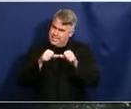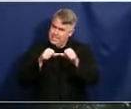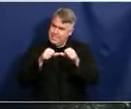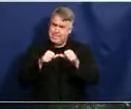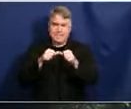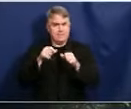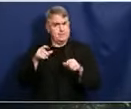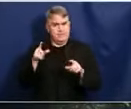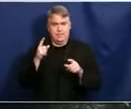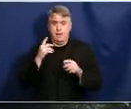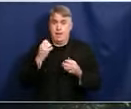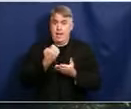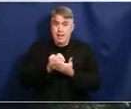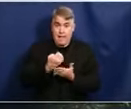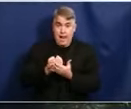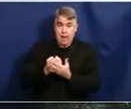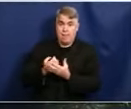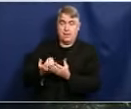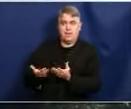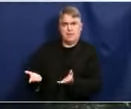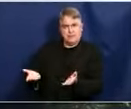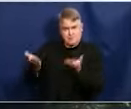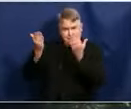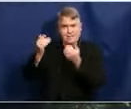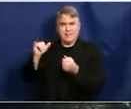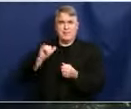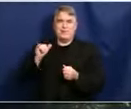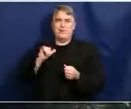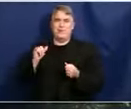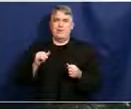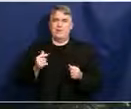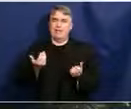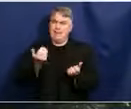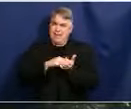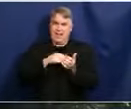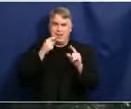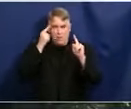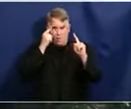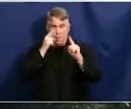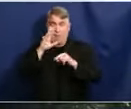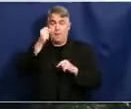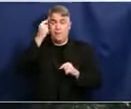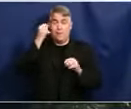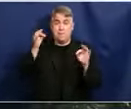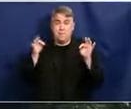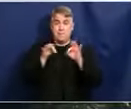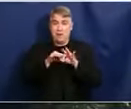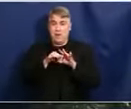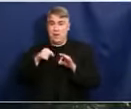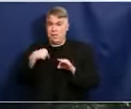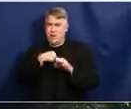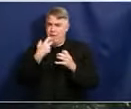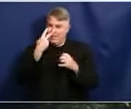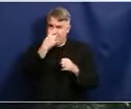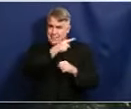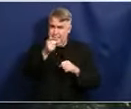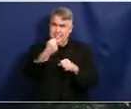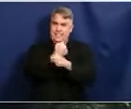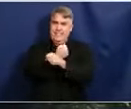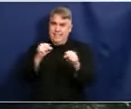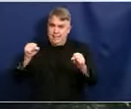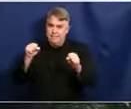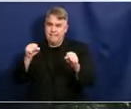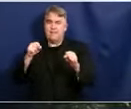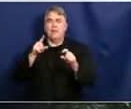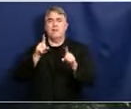economy back up and running, and to safely and responsibly, and that is important, safely and responsibly work